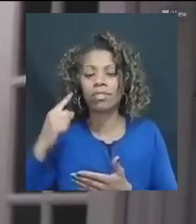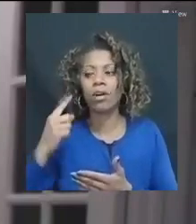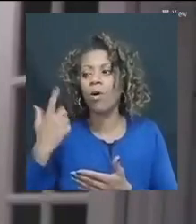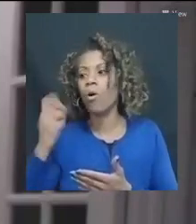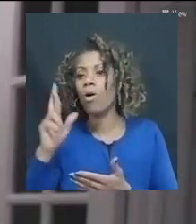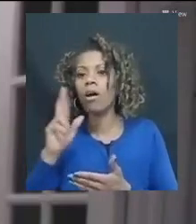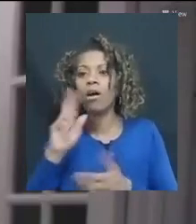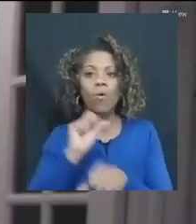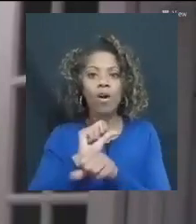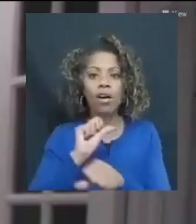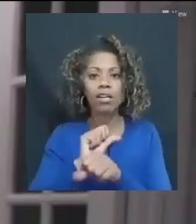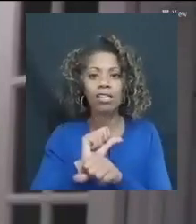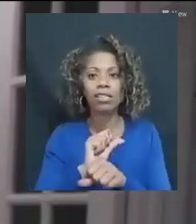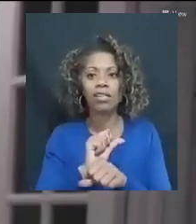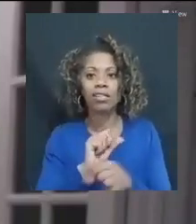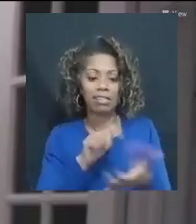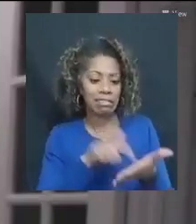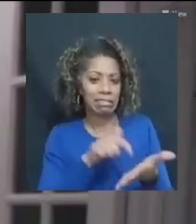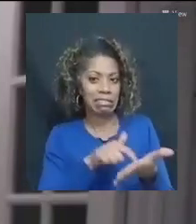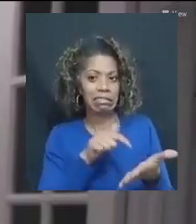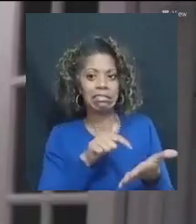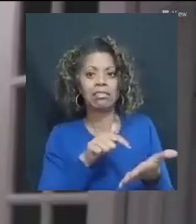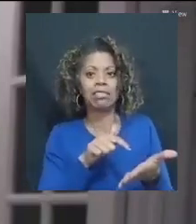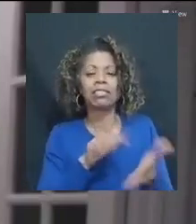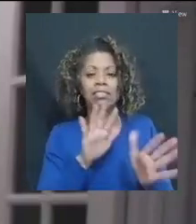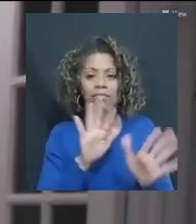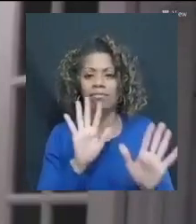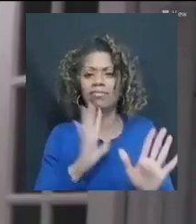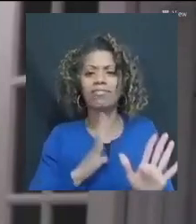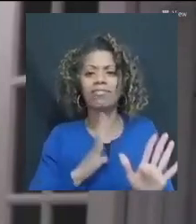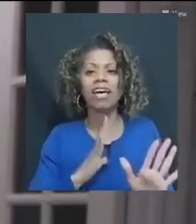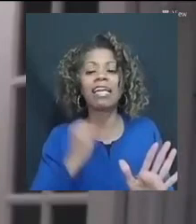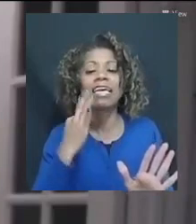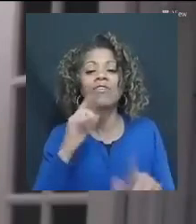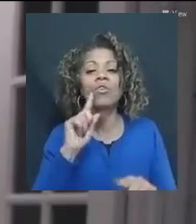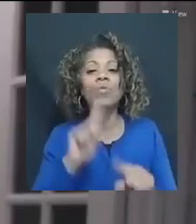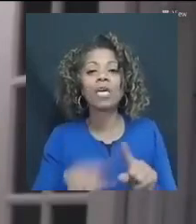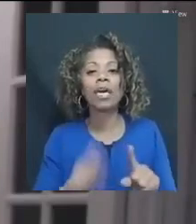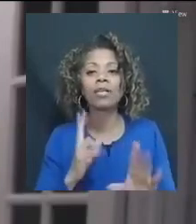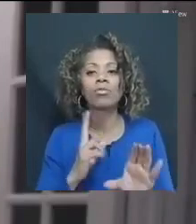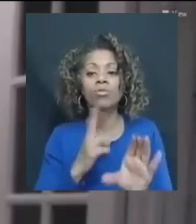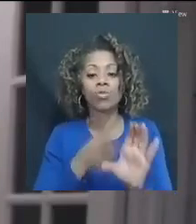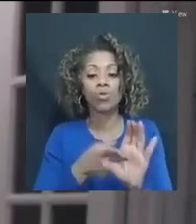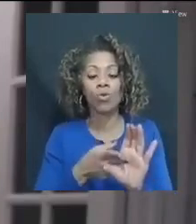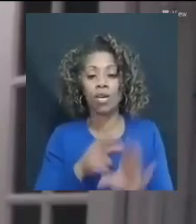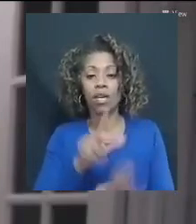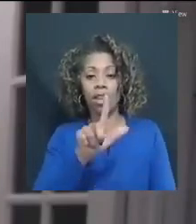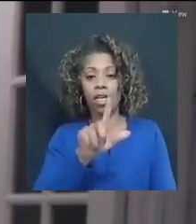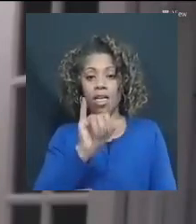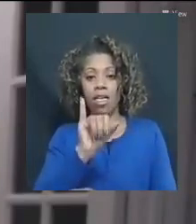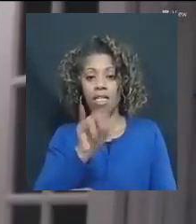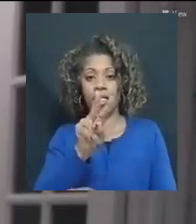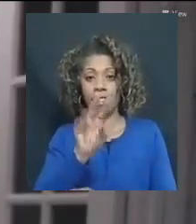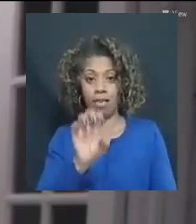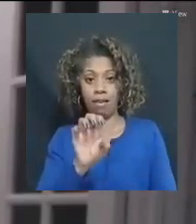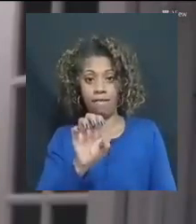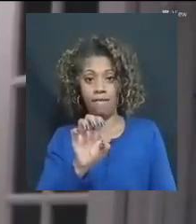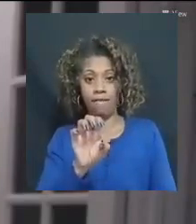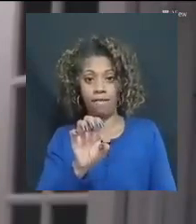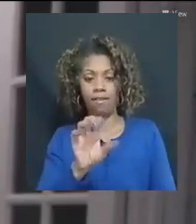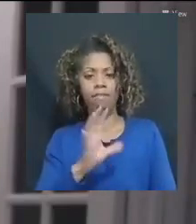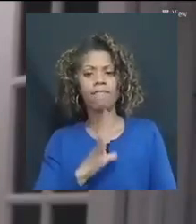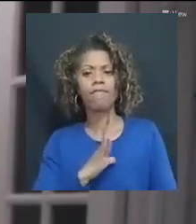less. So if you're not able to grab something live and be with us, we understand that. And so everything's going to be available to you on demand. We'll make